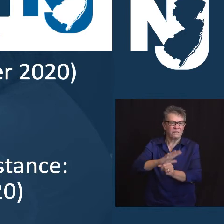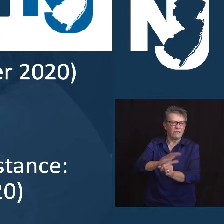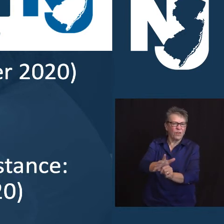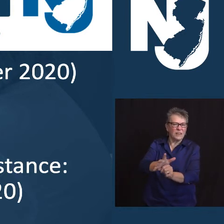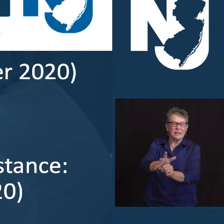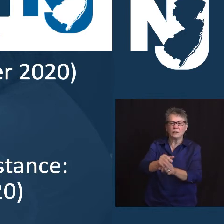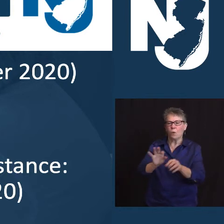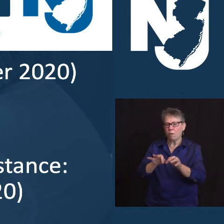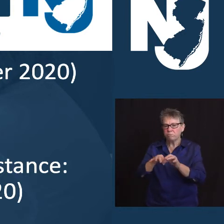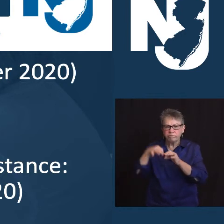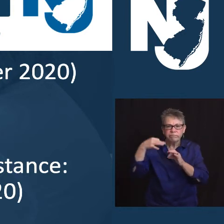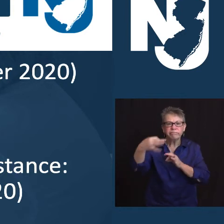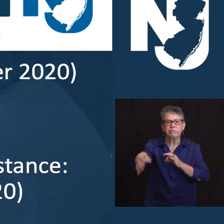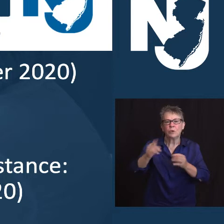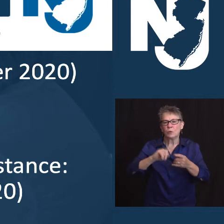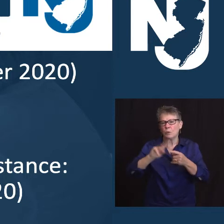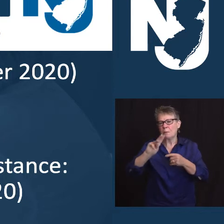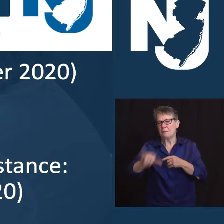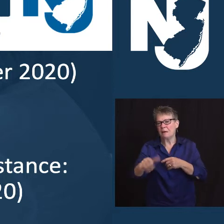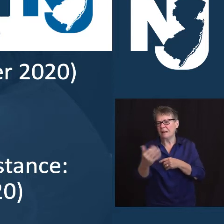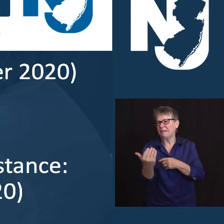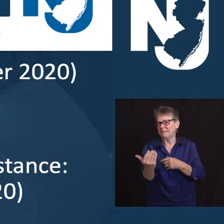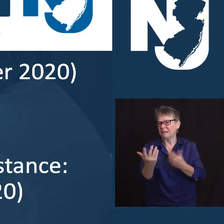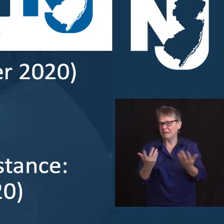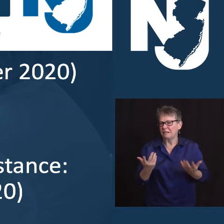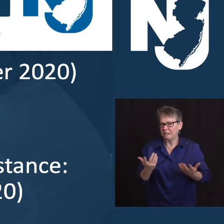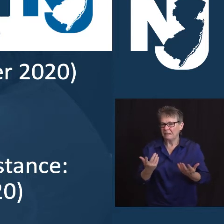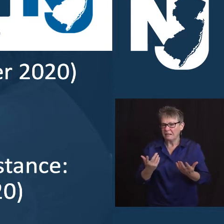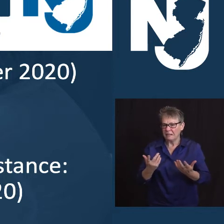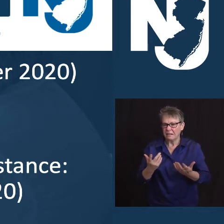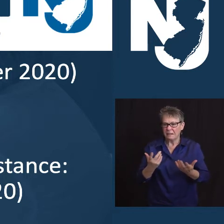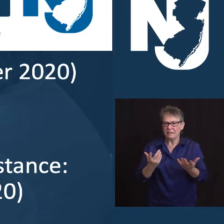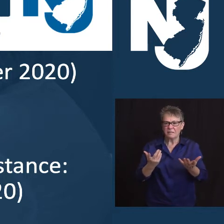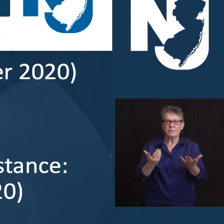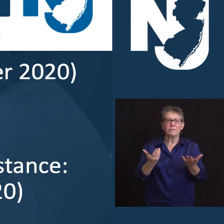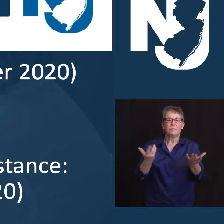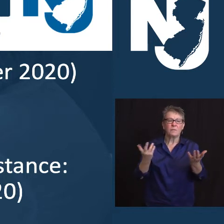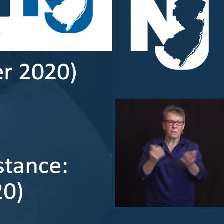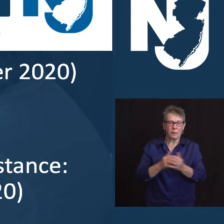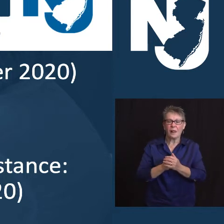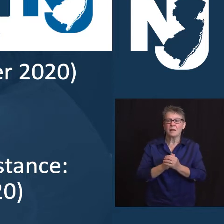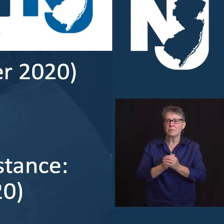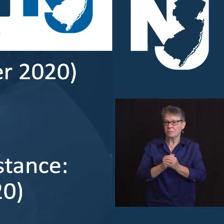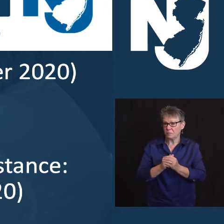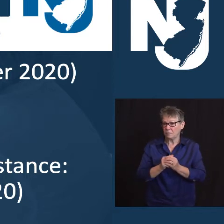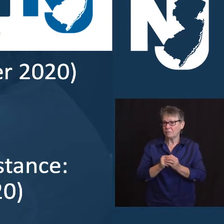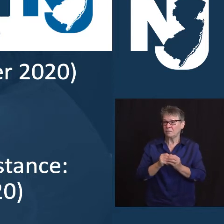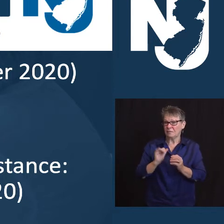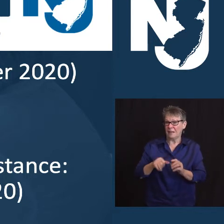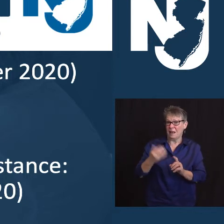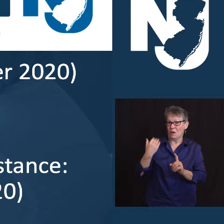be a part of that. Since Get Covered New Jersey went live on November 1st of last year,